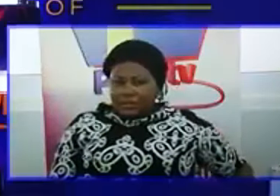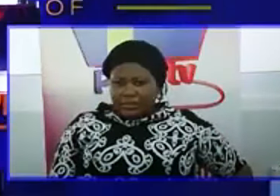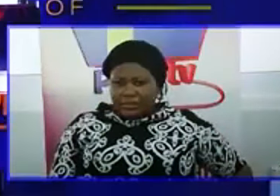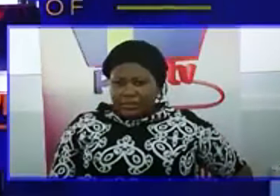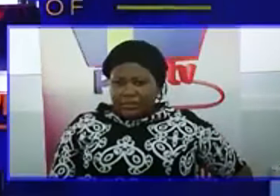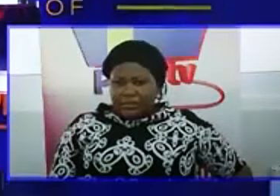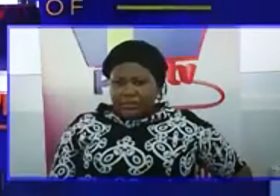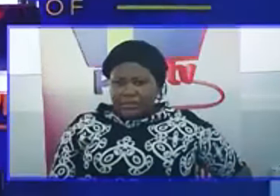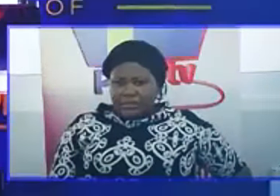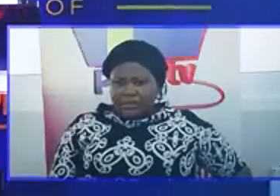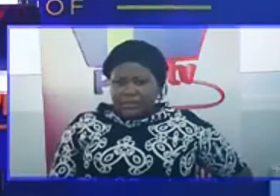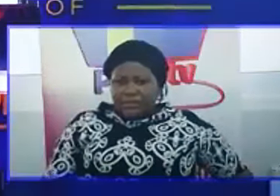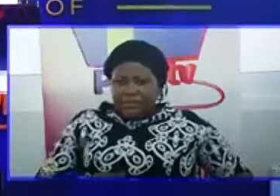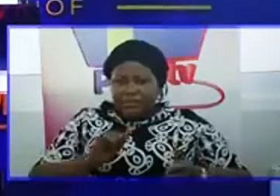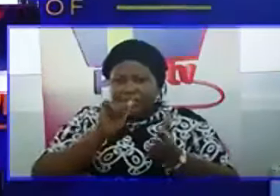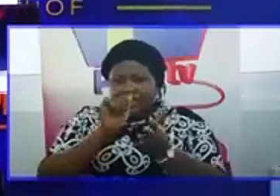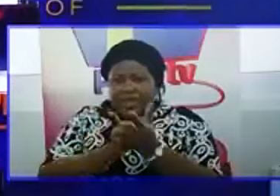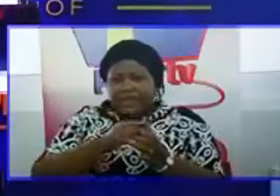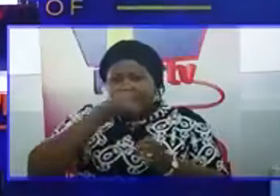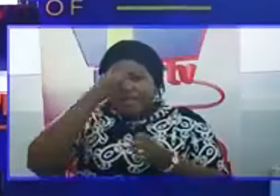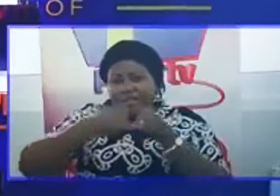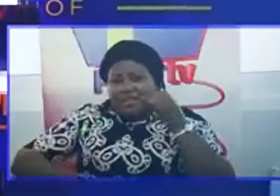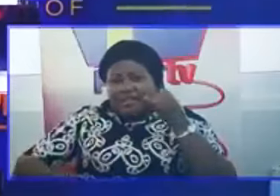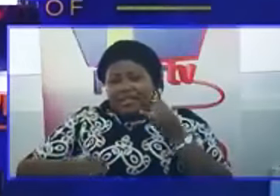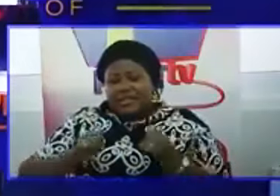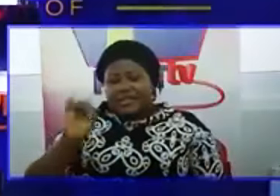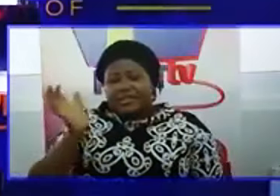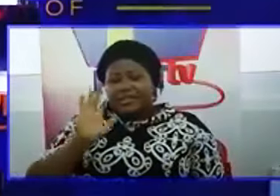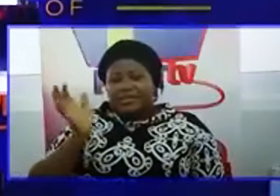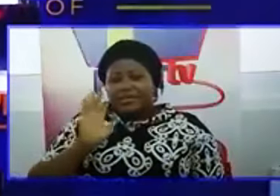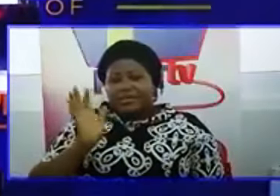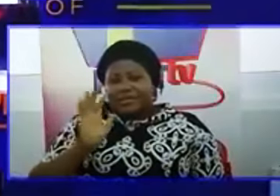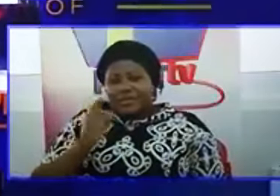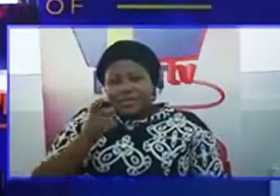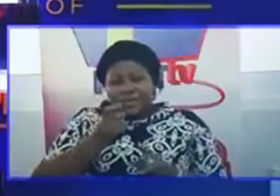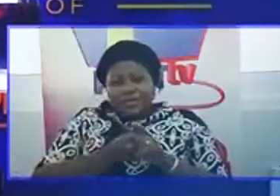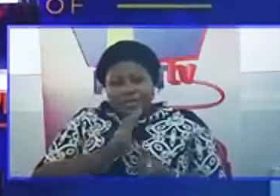This was his farewell speech from verse